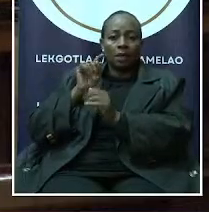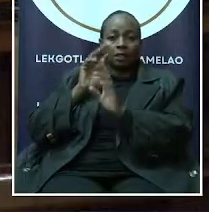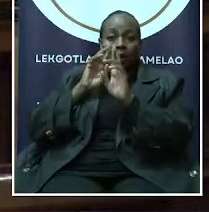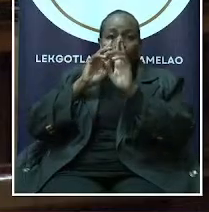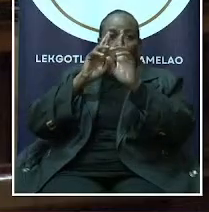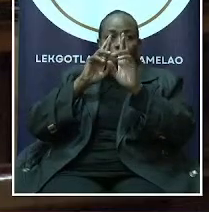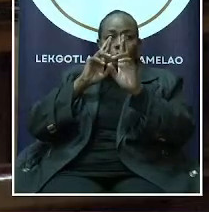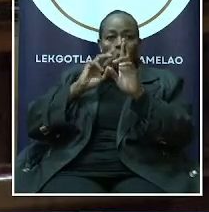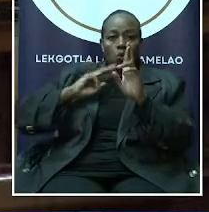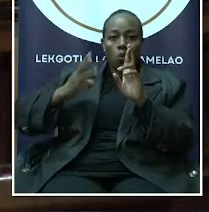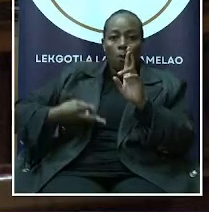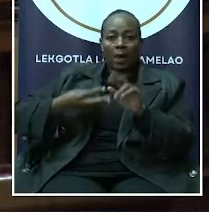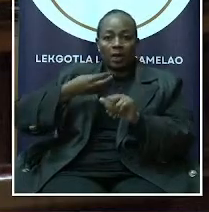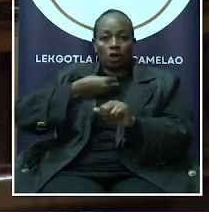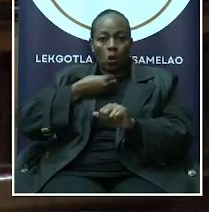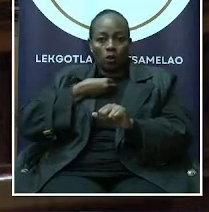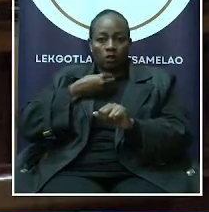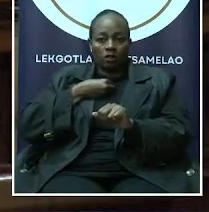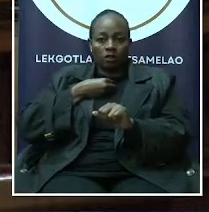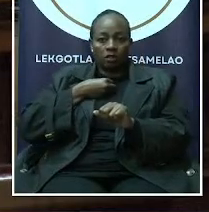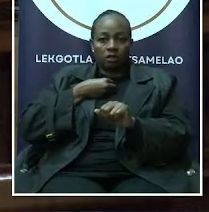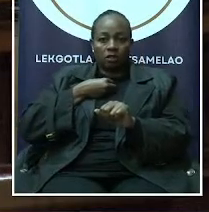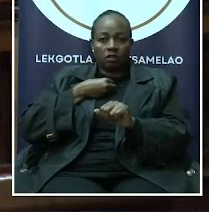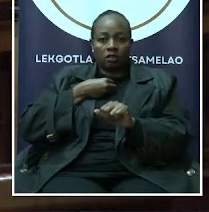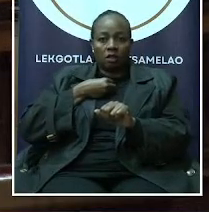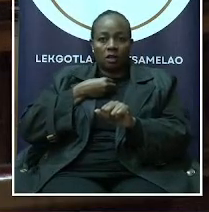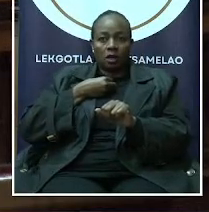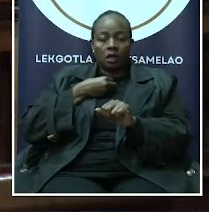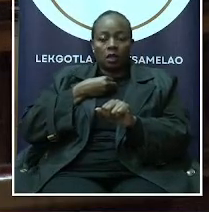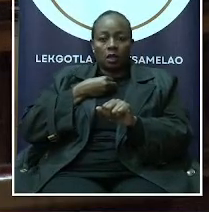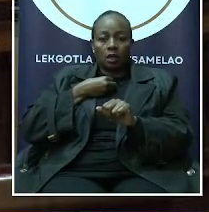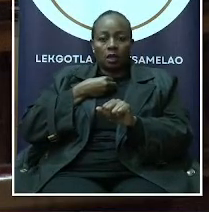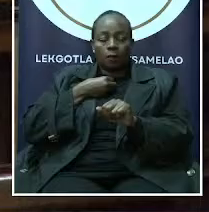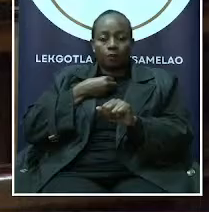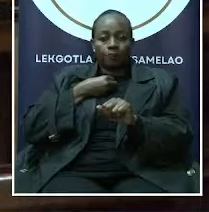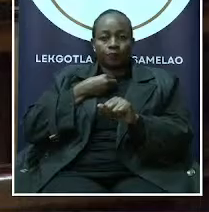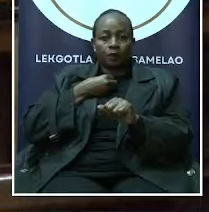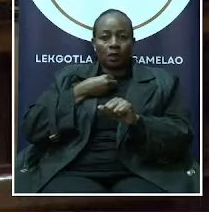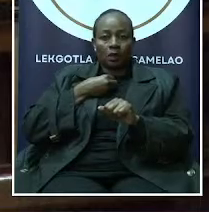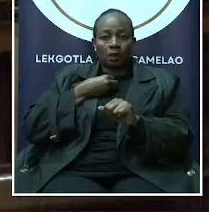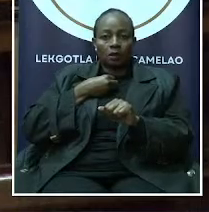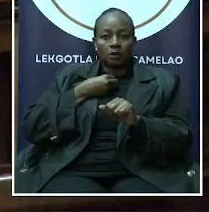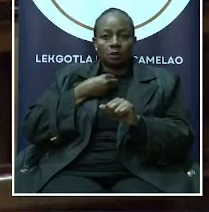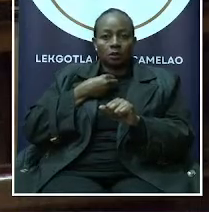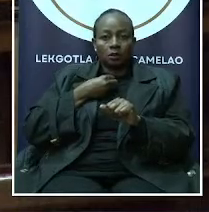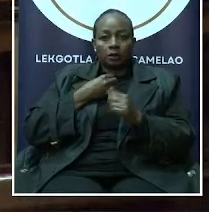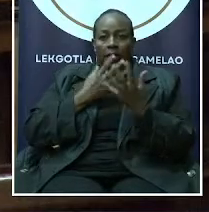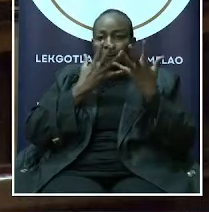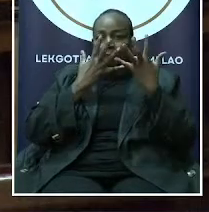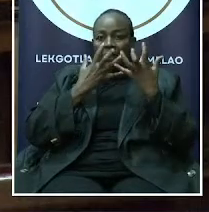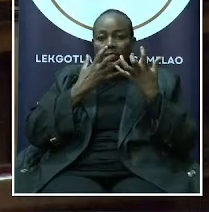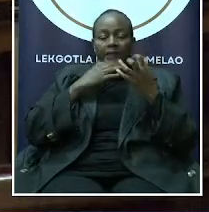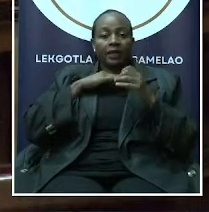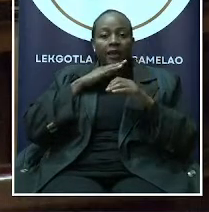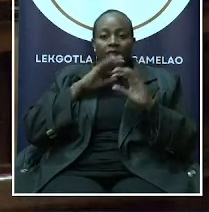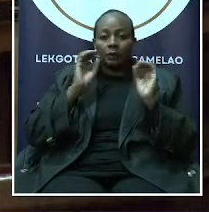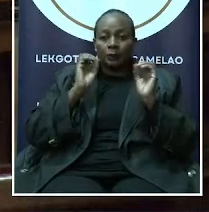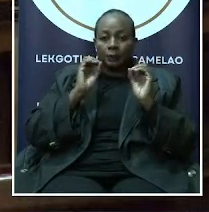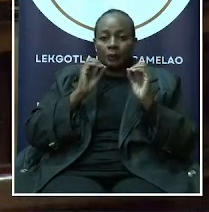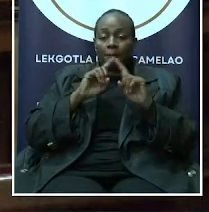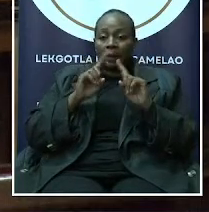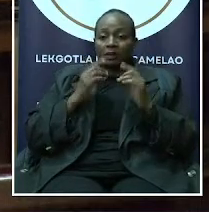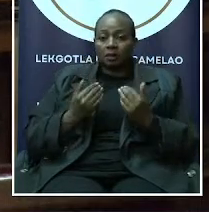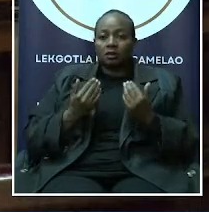a woman youth who have taken a little, but they have to serve those with even